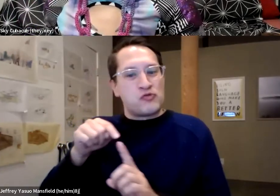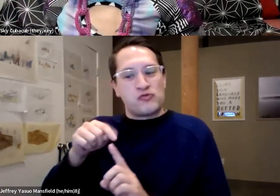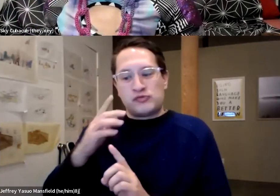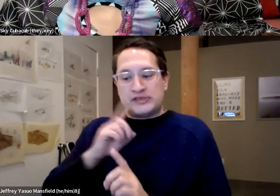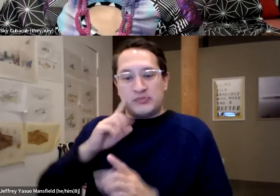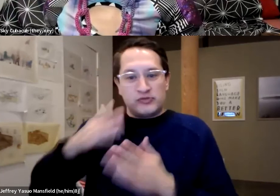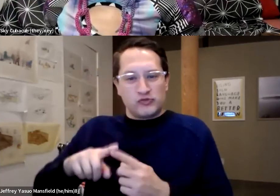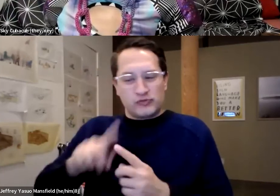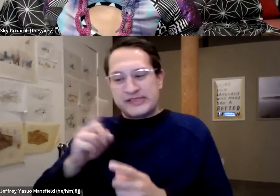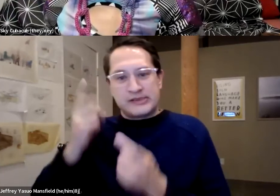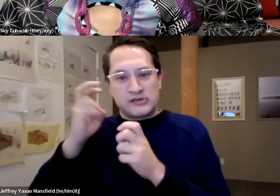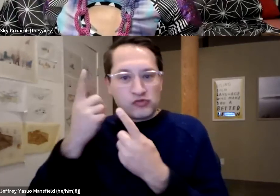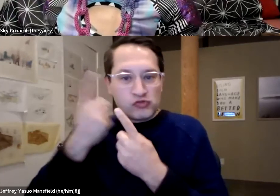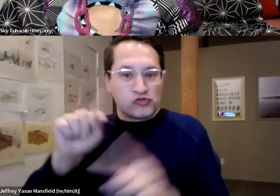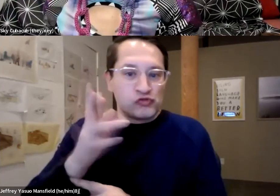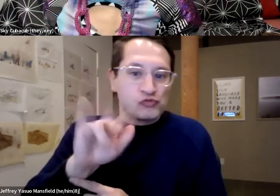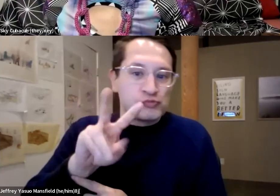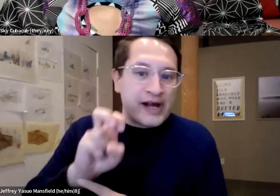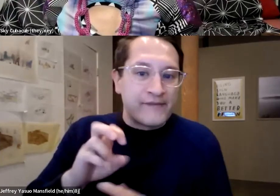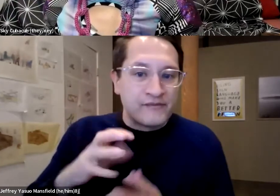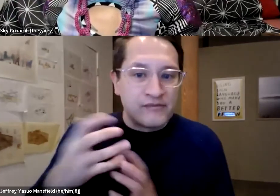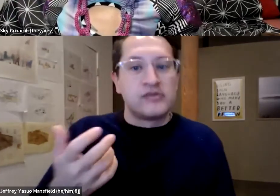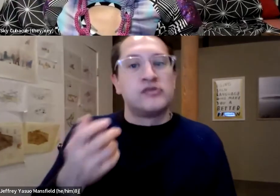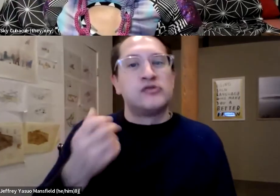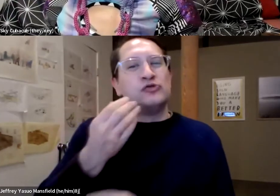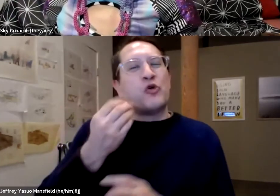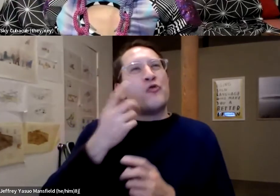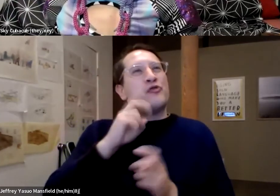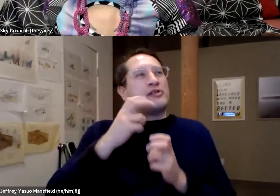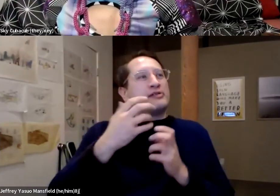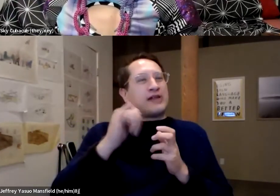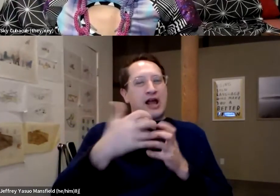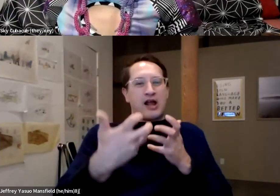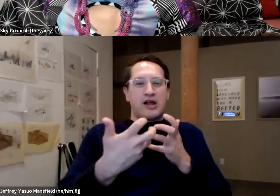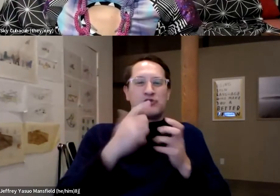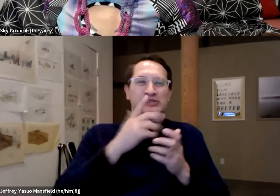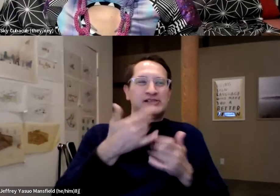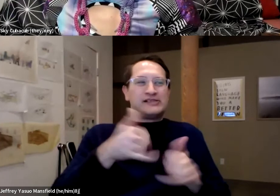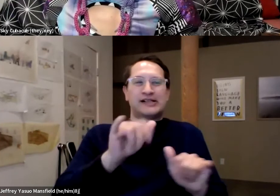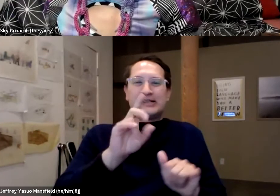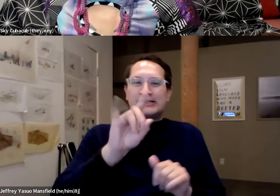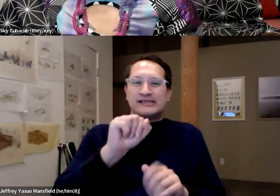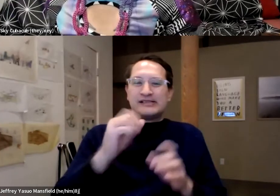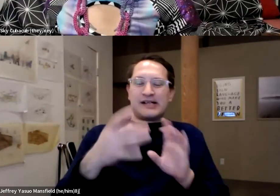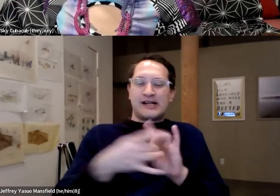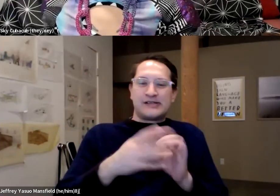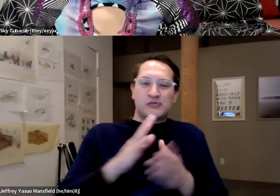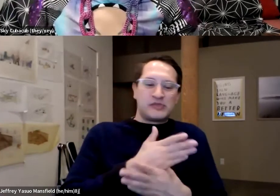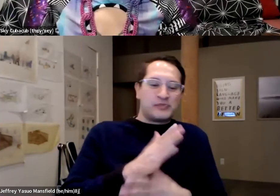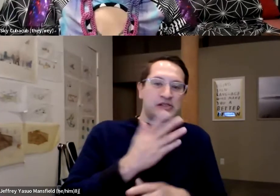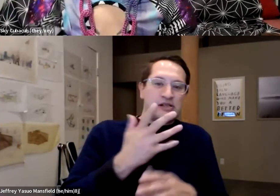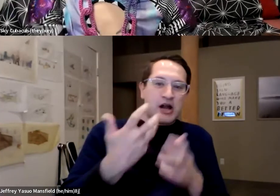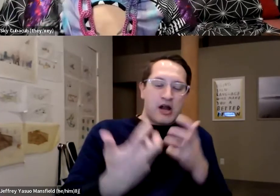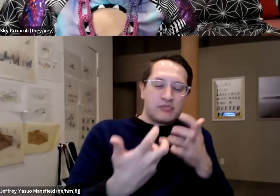sufficient to allow for the deaf person to thrive. And so there's